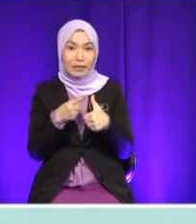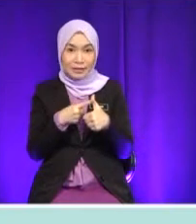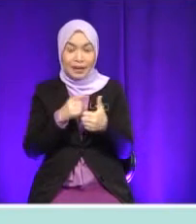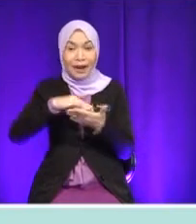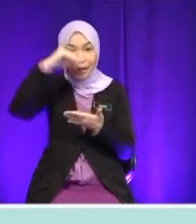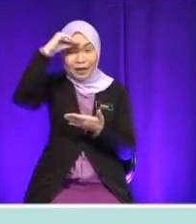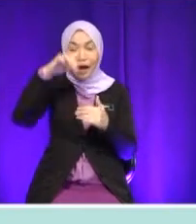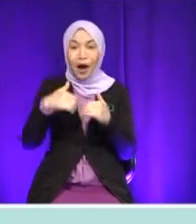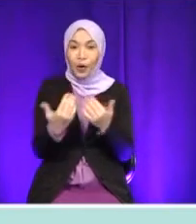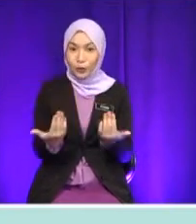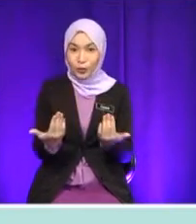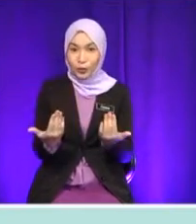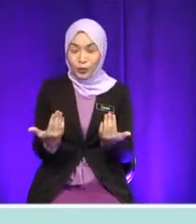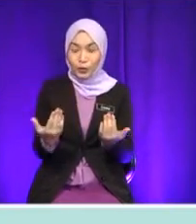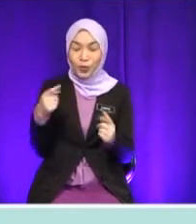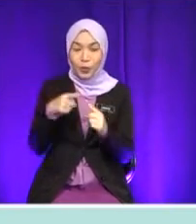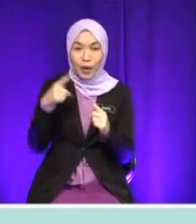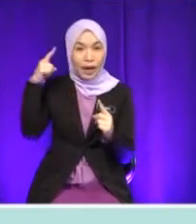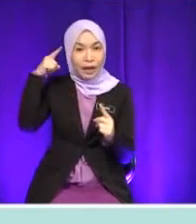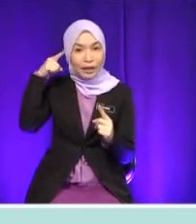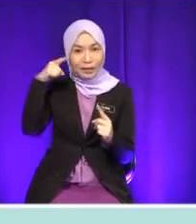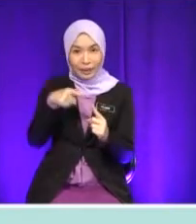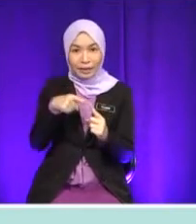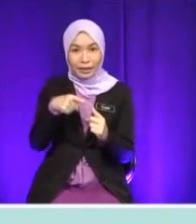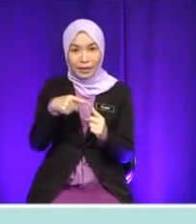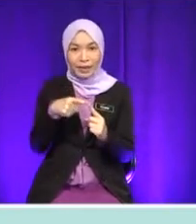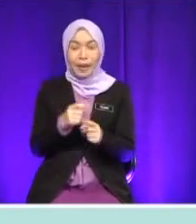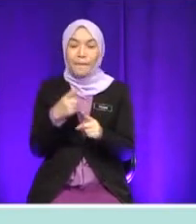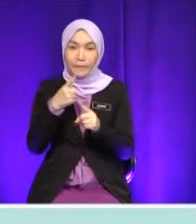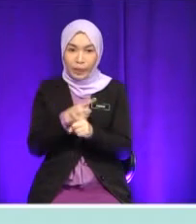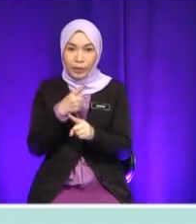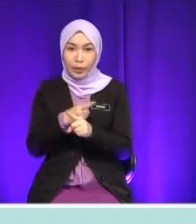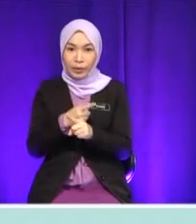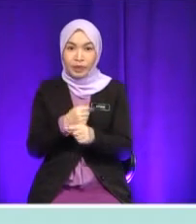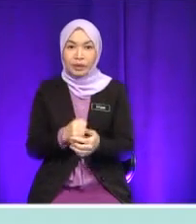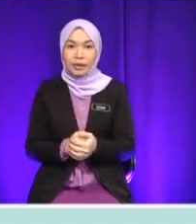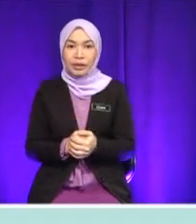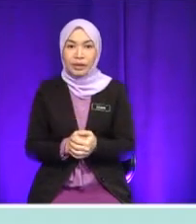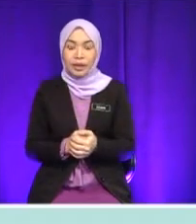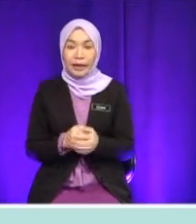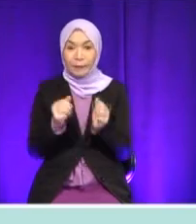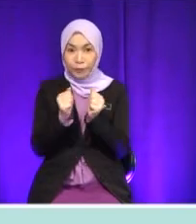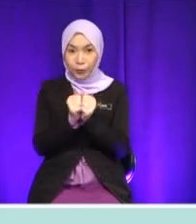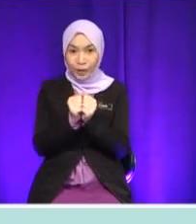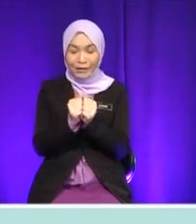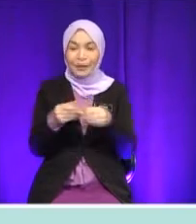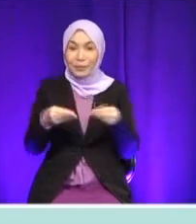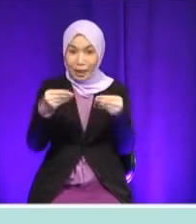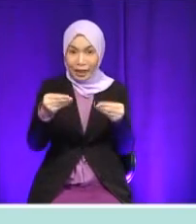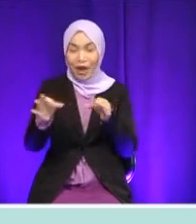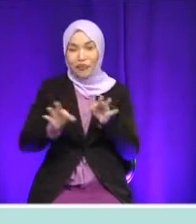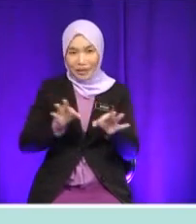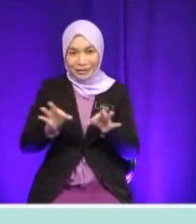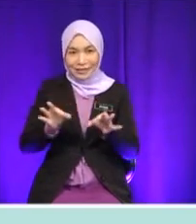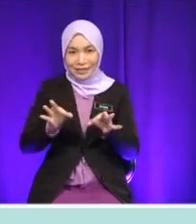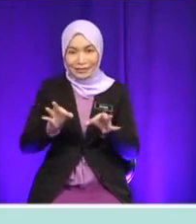learn how to agree or disagree appropriately by giving explanations and or justifications. Okay?